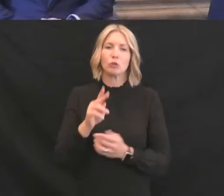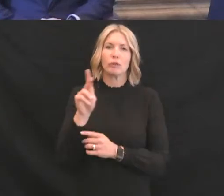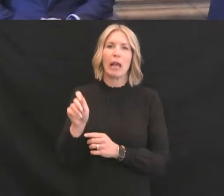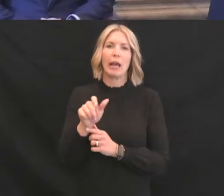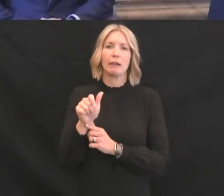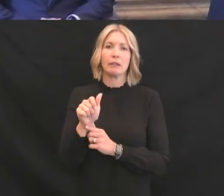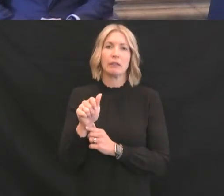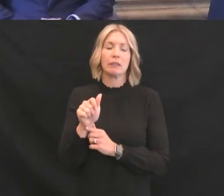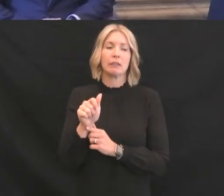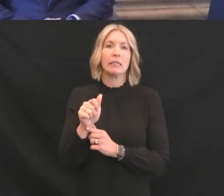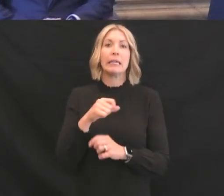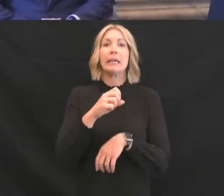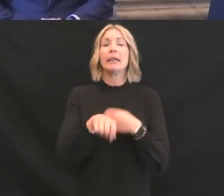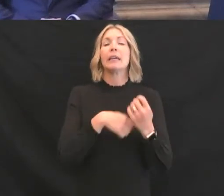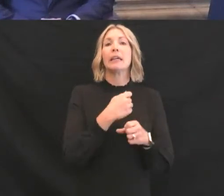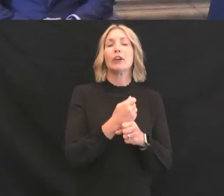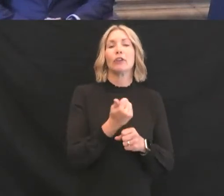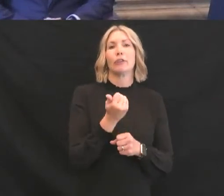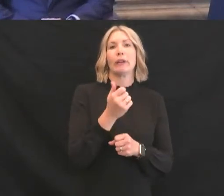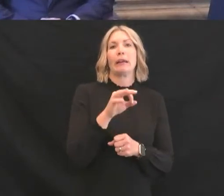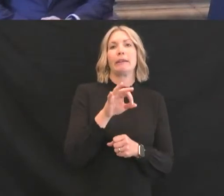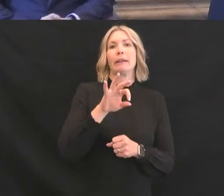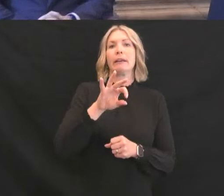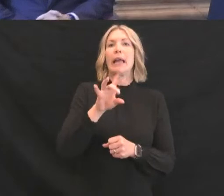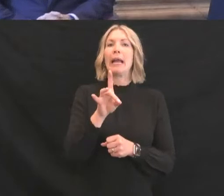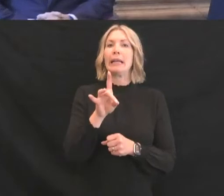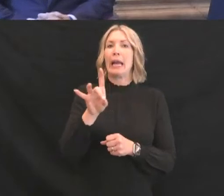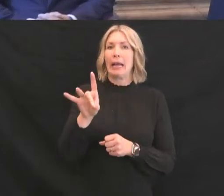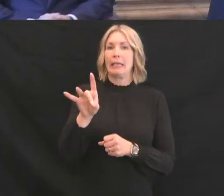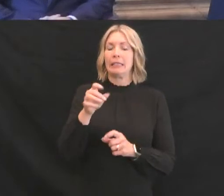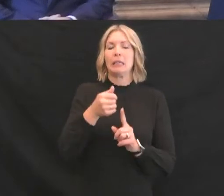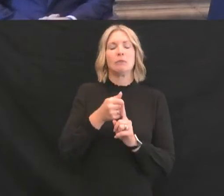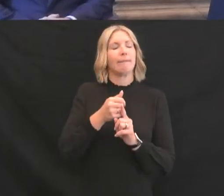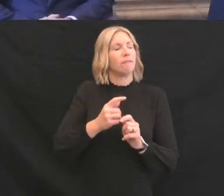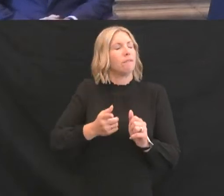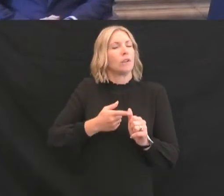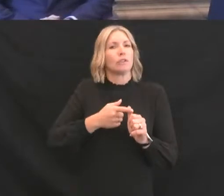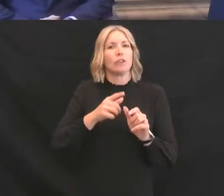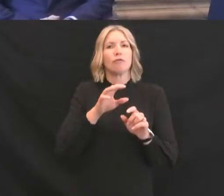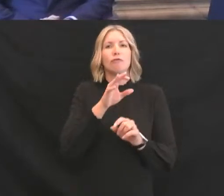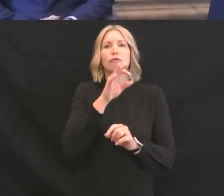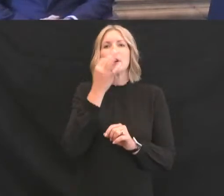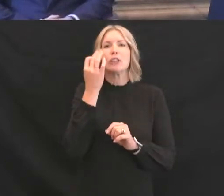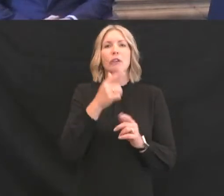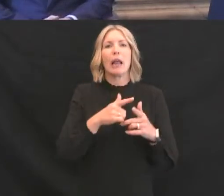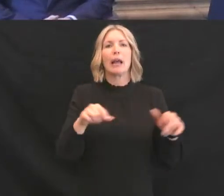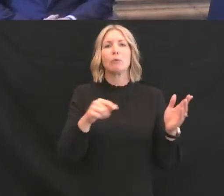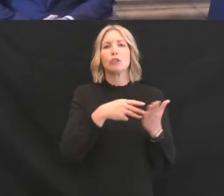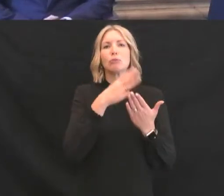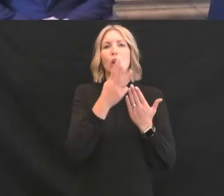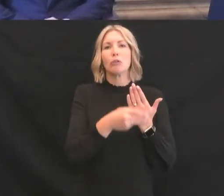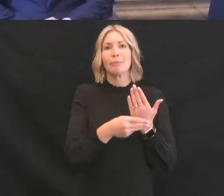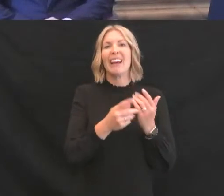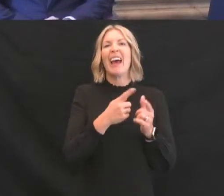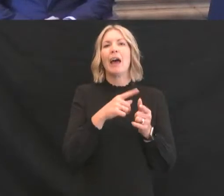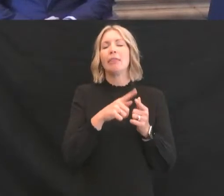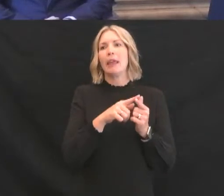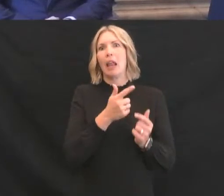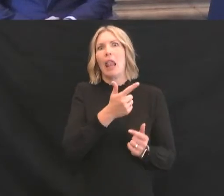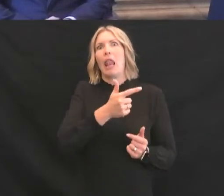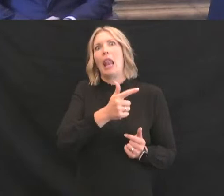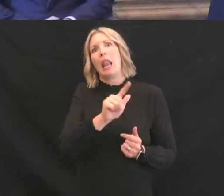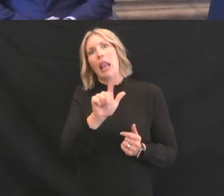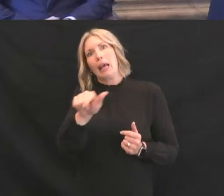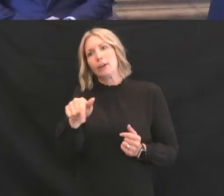French immersion program, which had begun in Cape St. George in 1975, was transformed into the